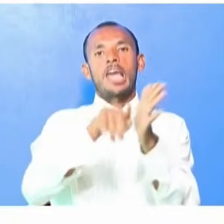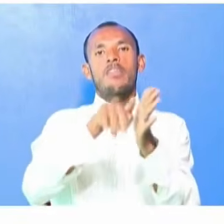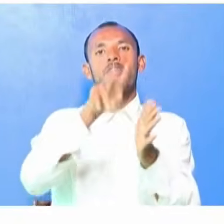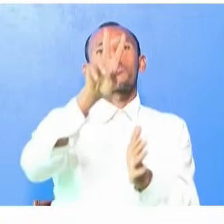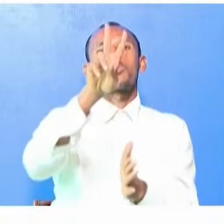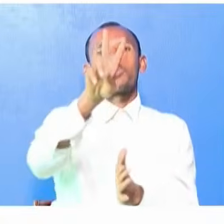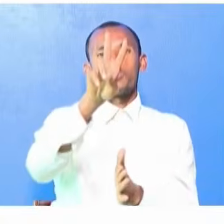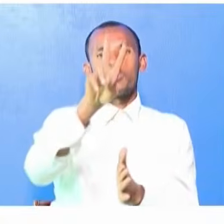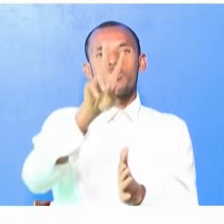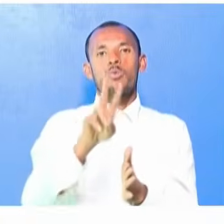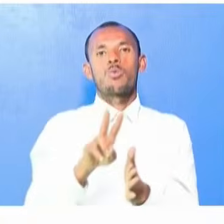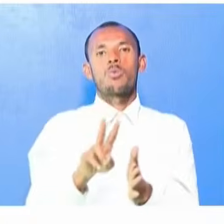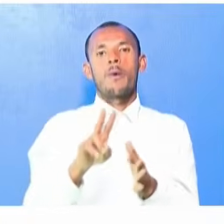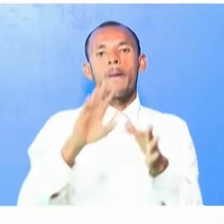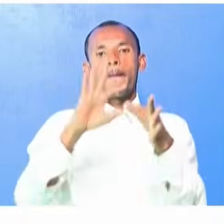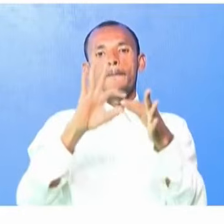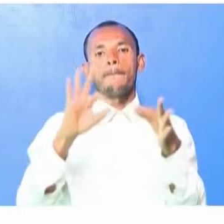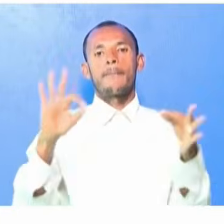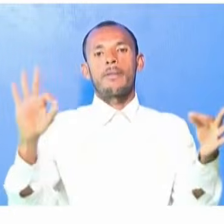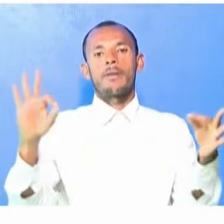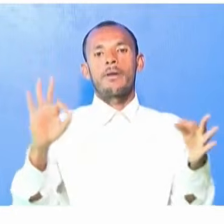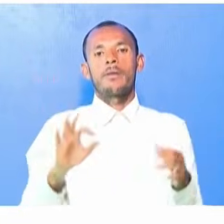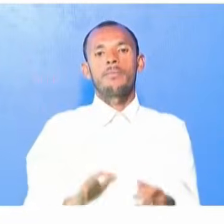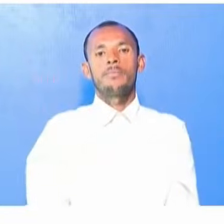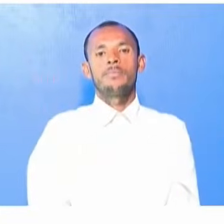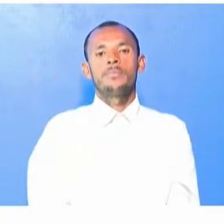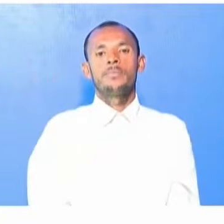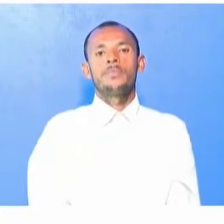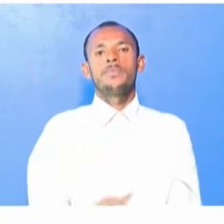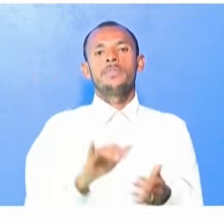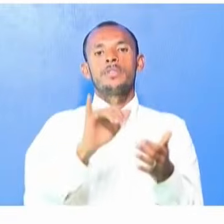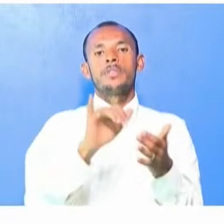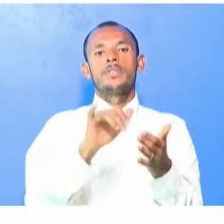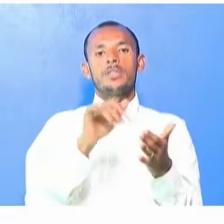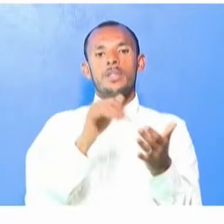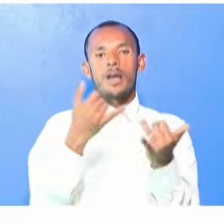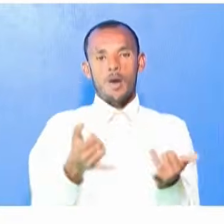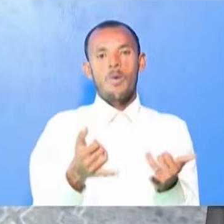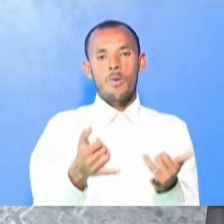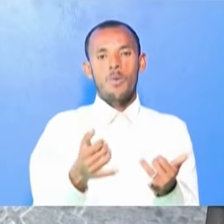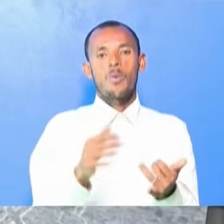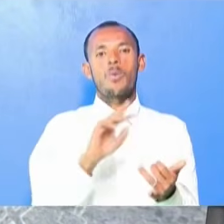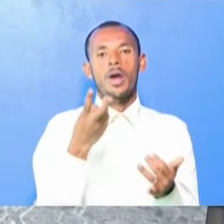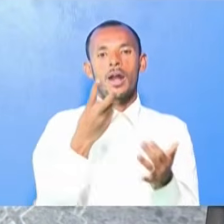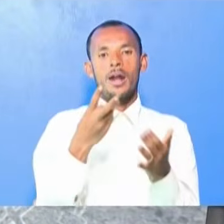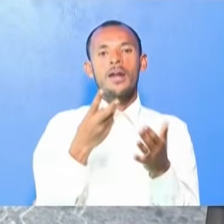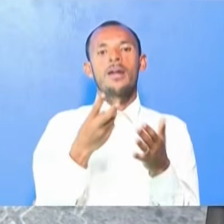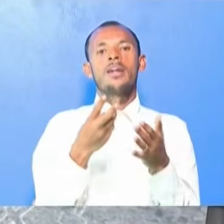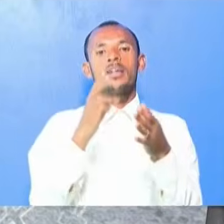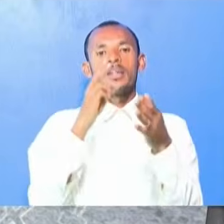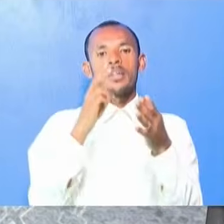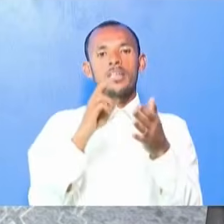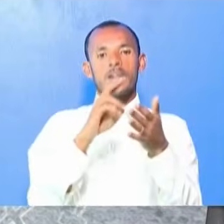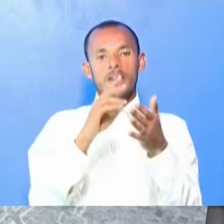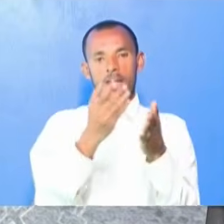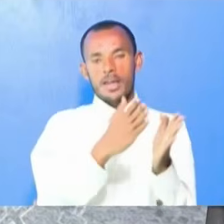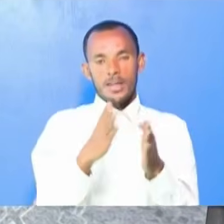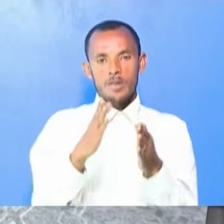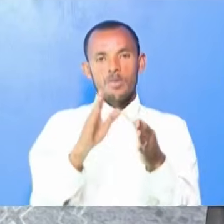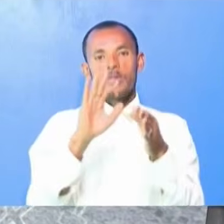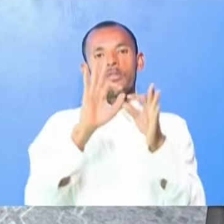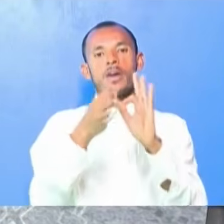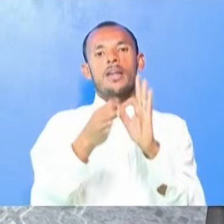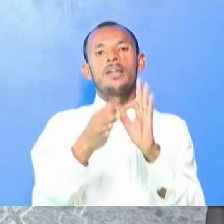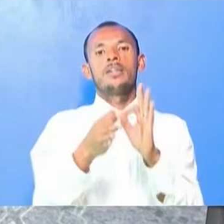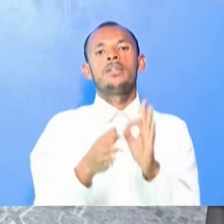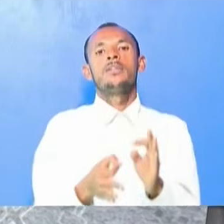2 meters. That's it. Now, we are ready to define the set of integer.